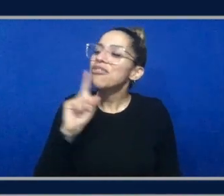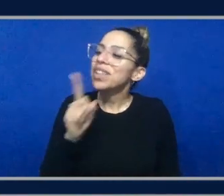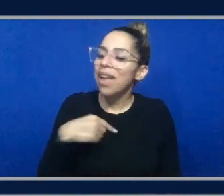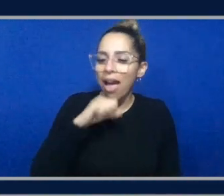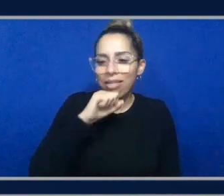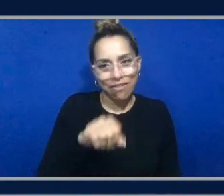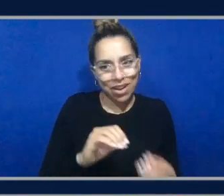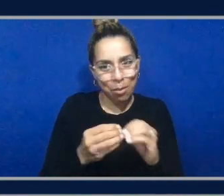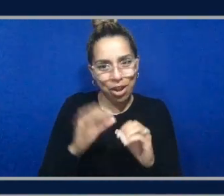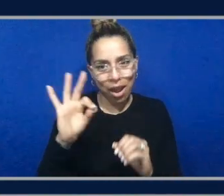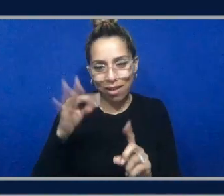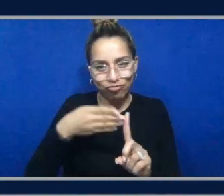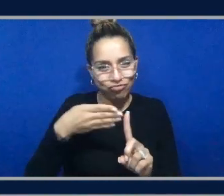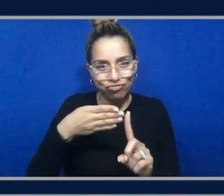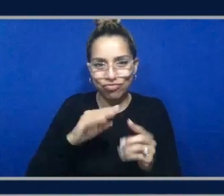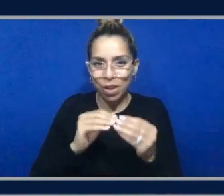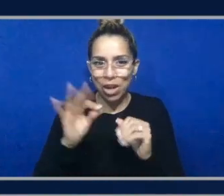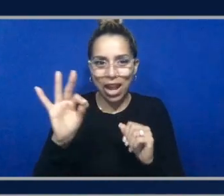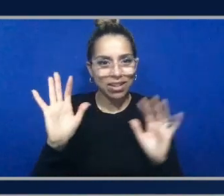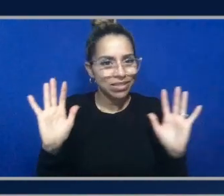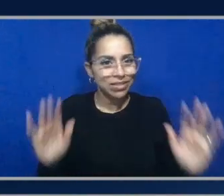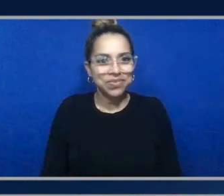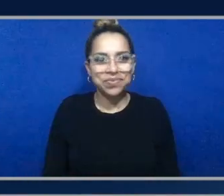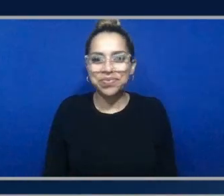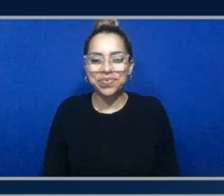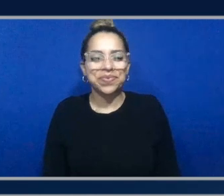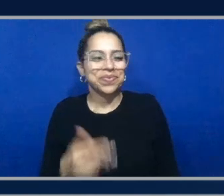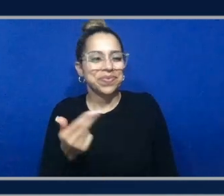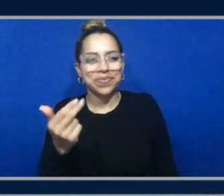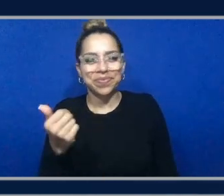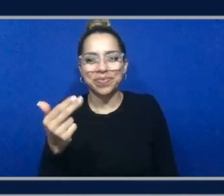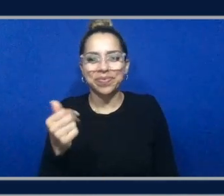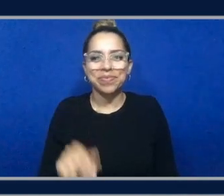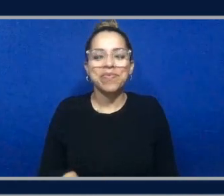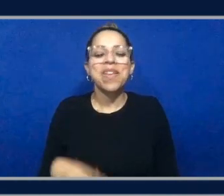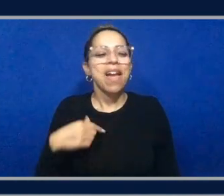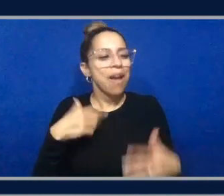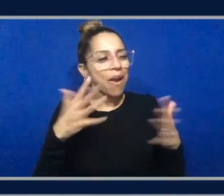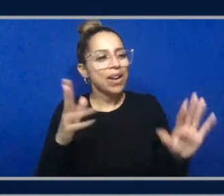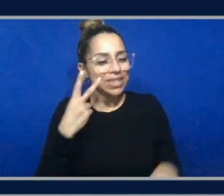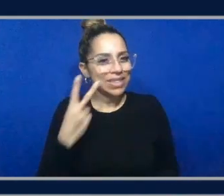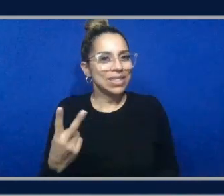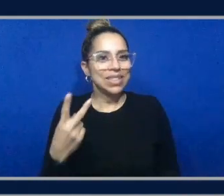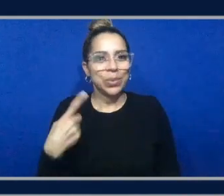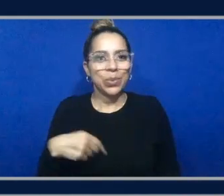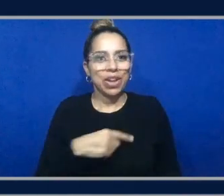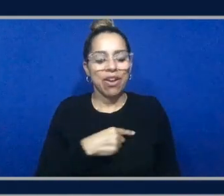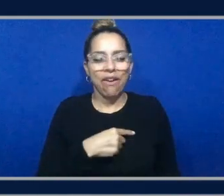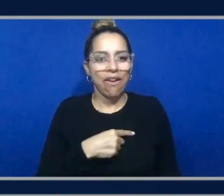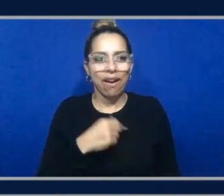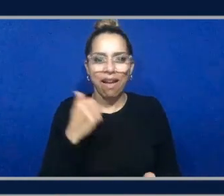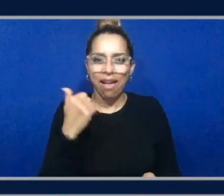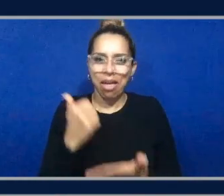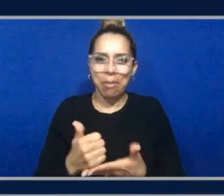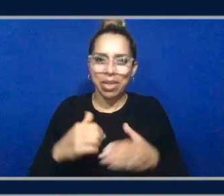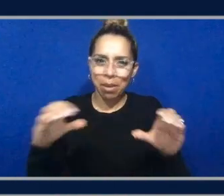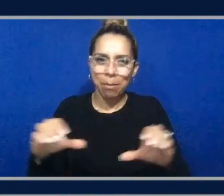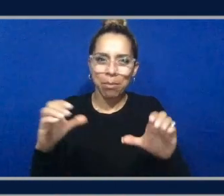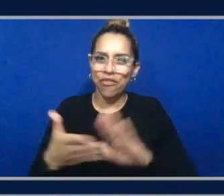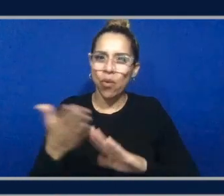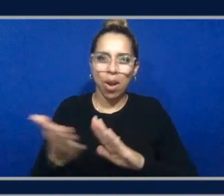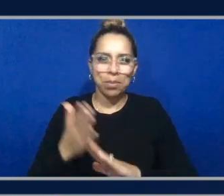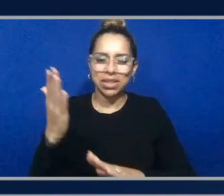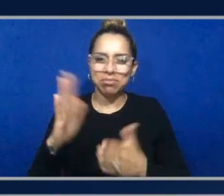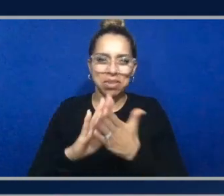guess. And so already, so far into this demo, I can already see how we are just optimizing for performance, right? We are we're